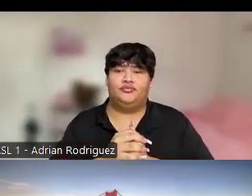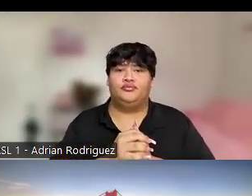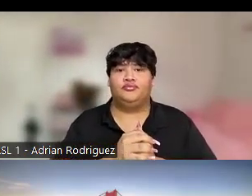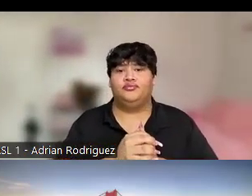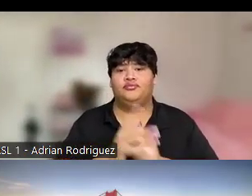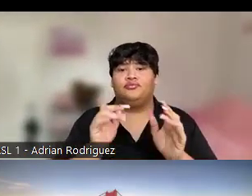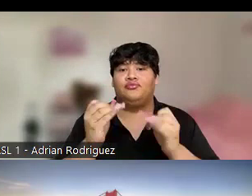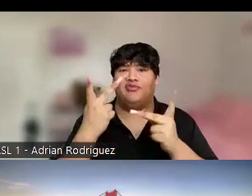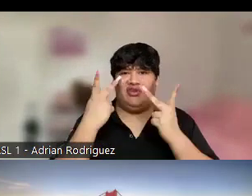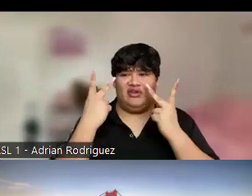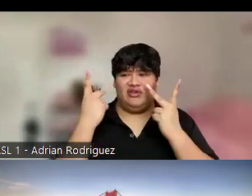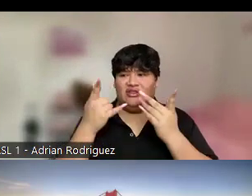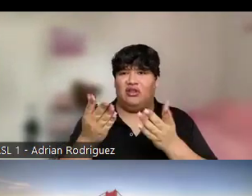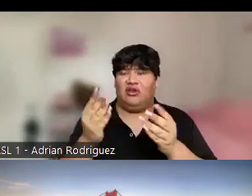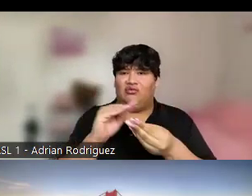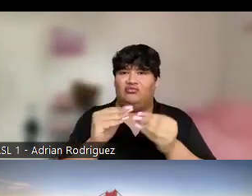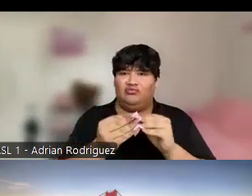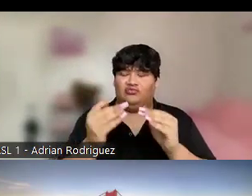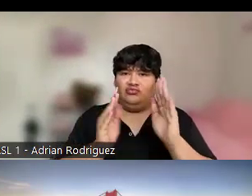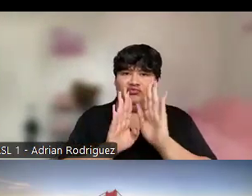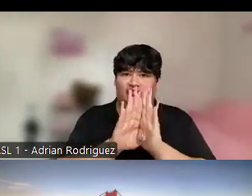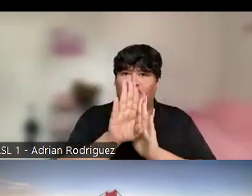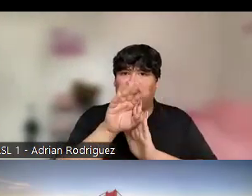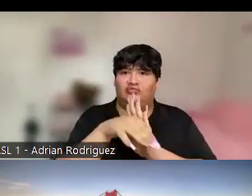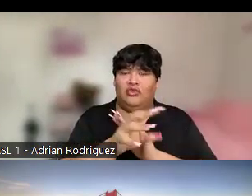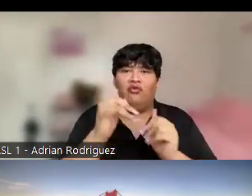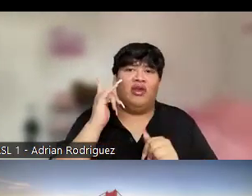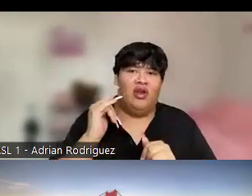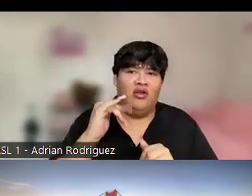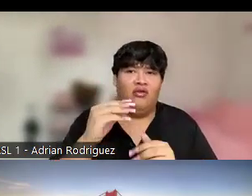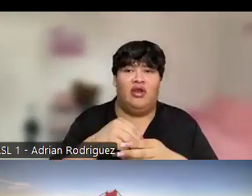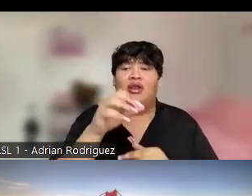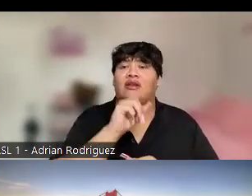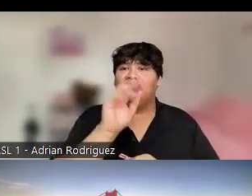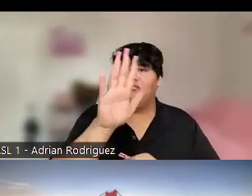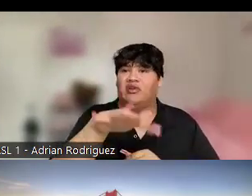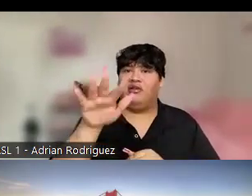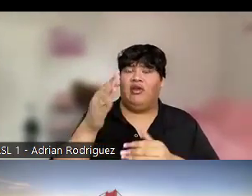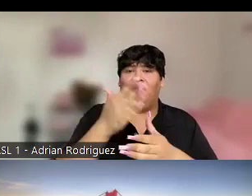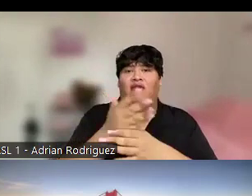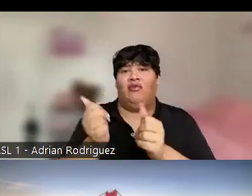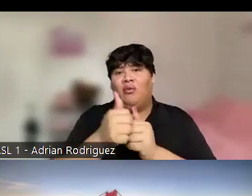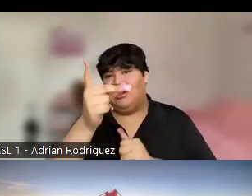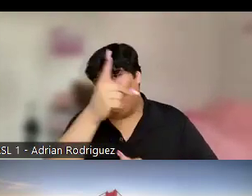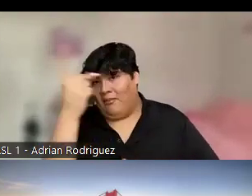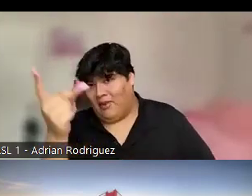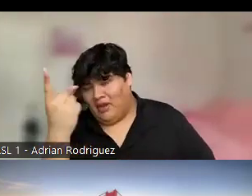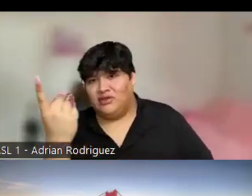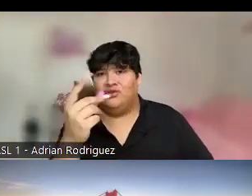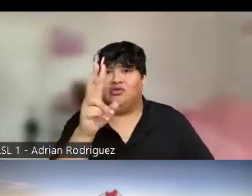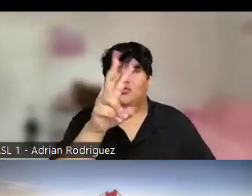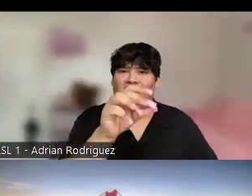So here we see the projected number of Californians age 55 plus living with Alzheimer's dementia from 2025